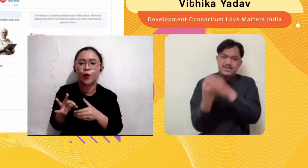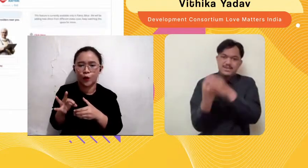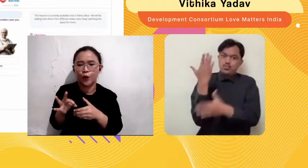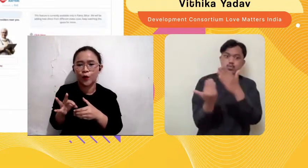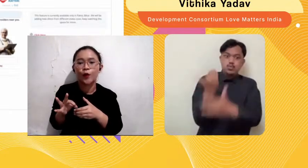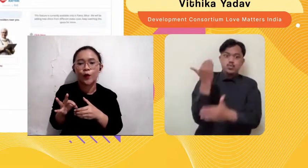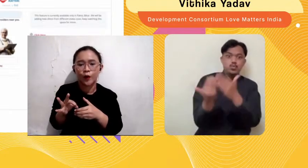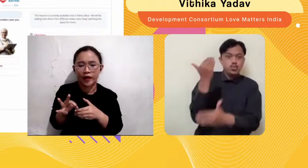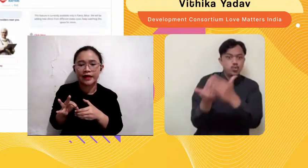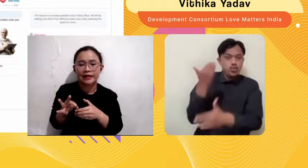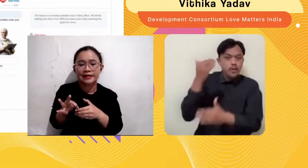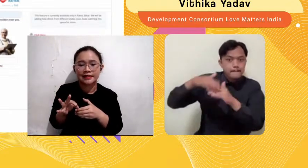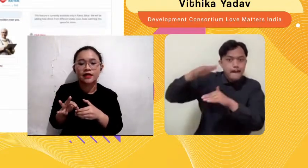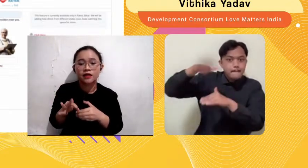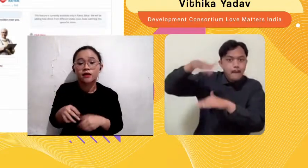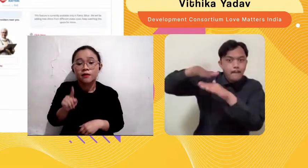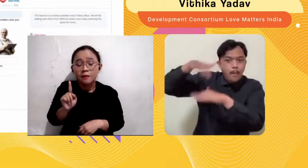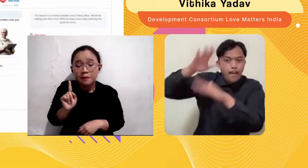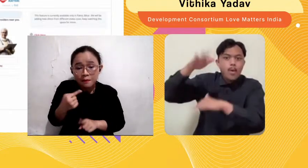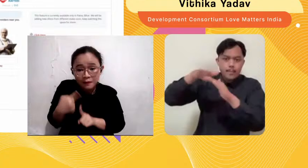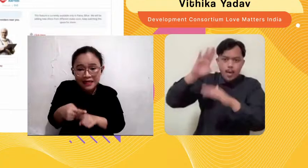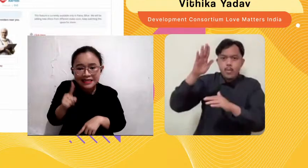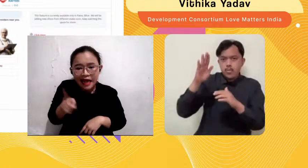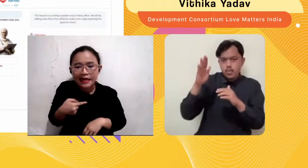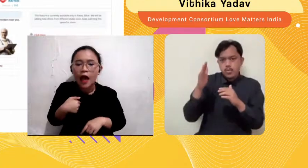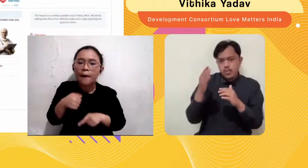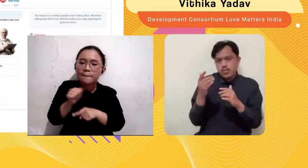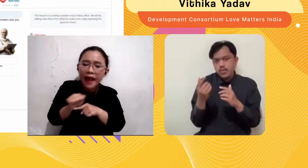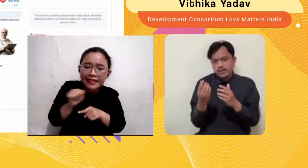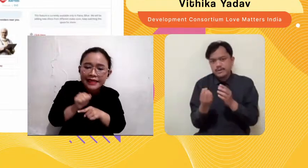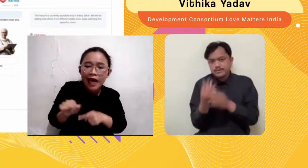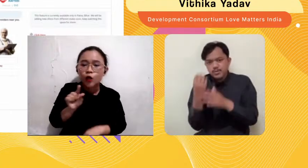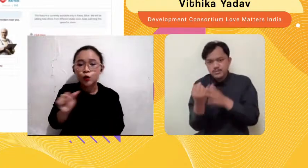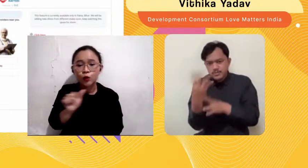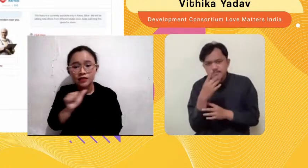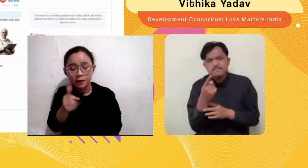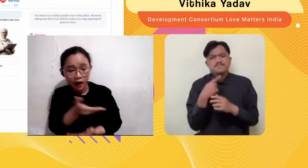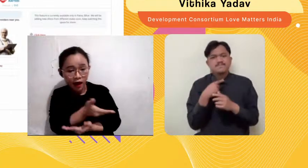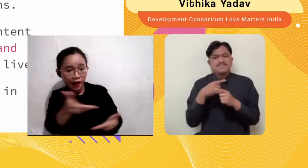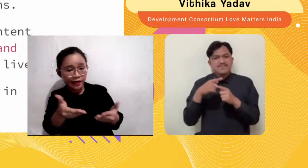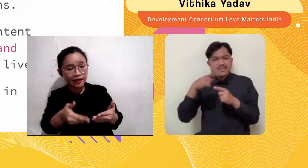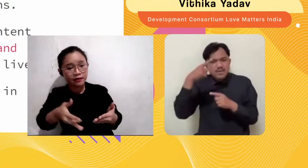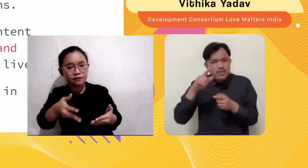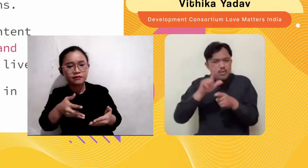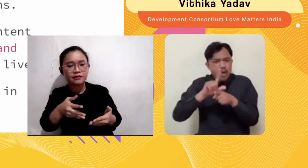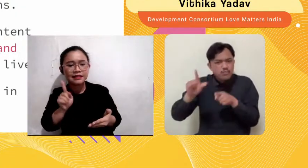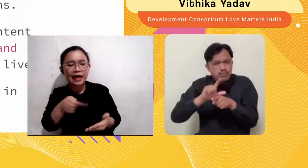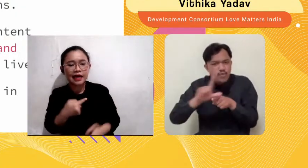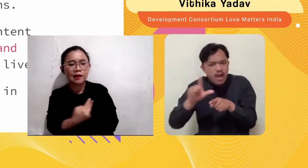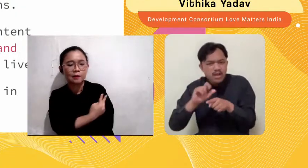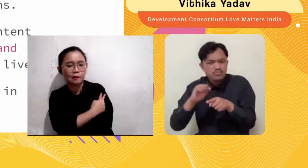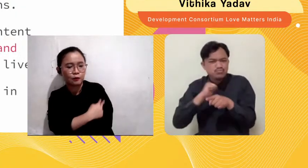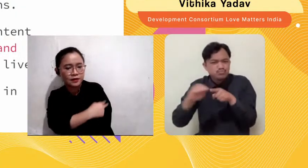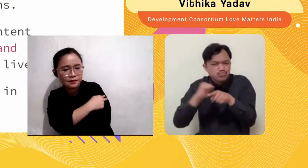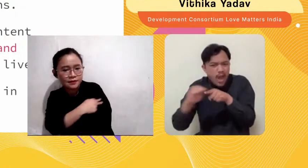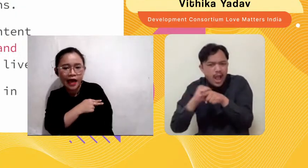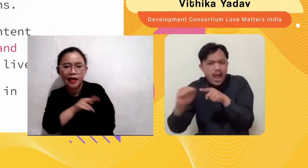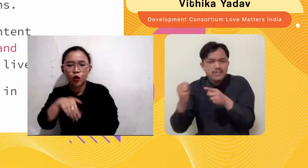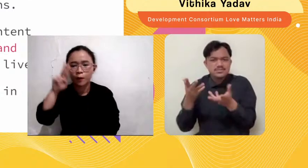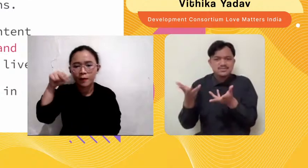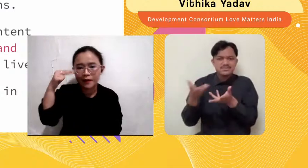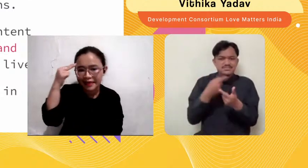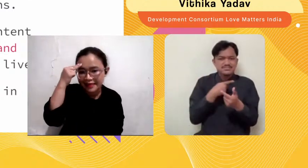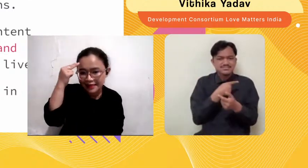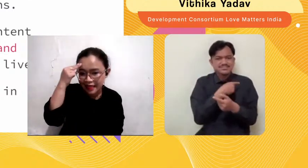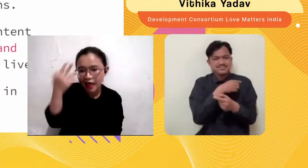of in-depth trainings for the clinic staff and the partnerships that we have been encouraging on ground. Films, like